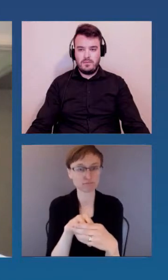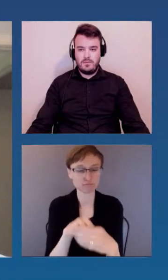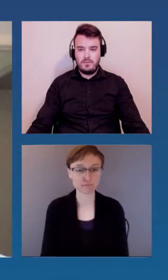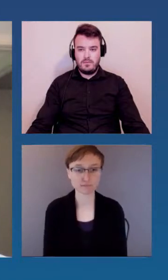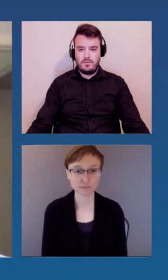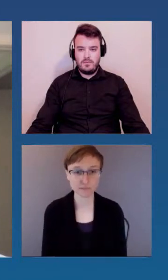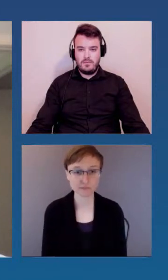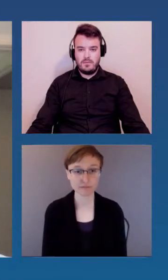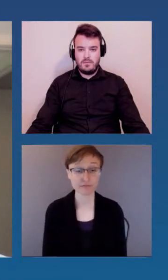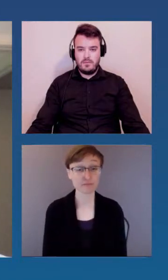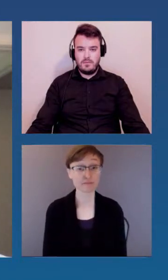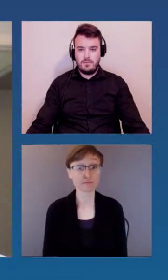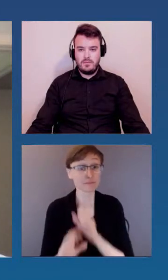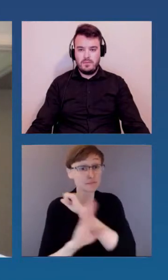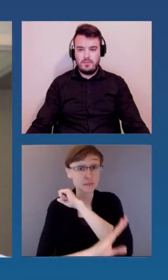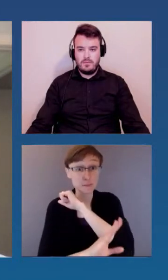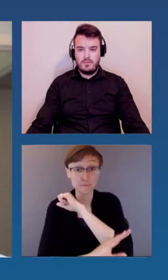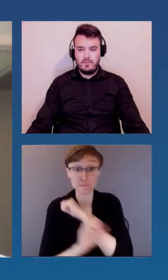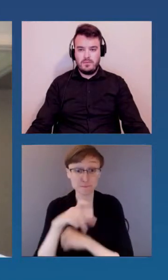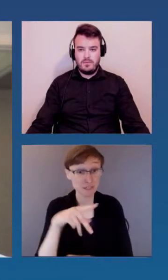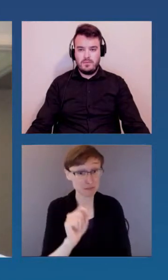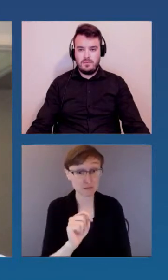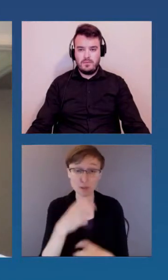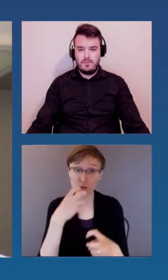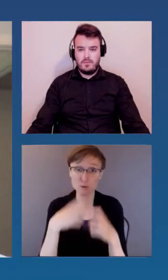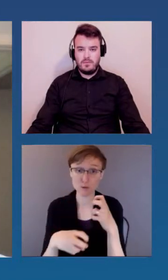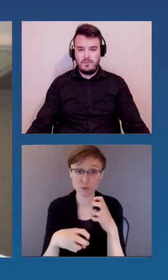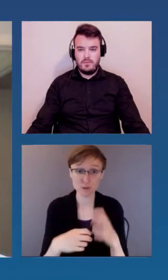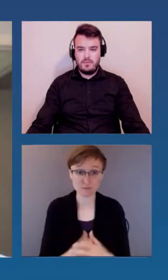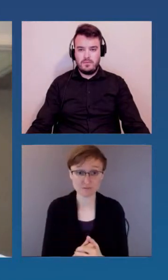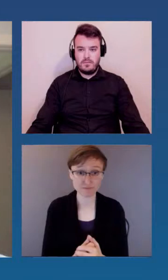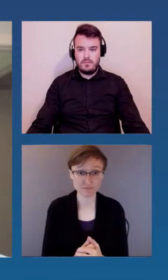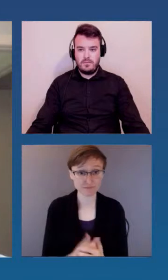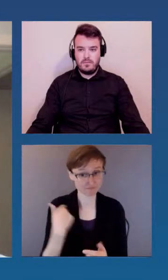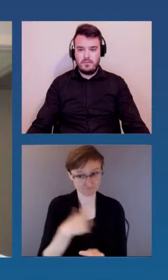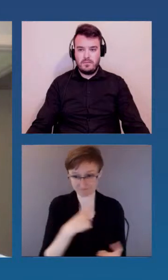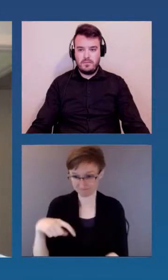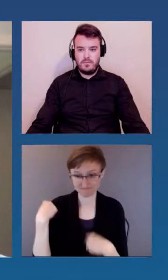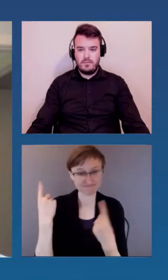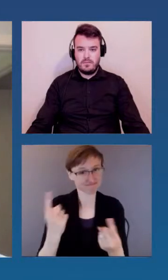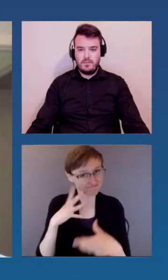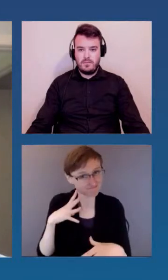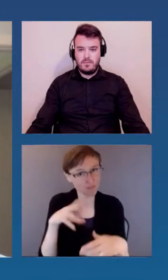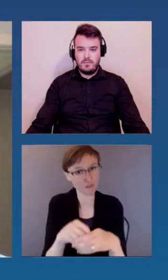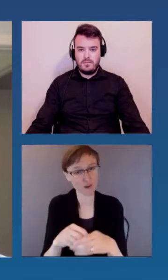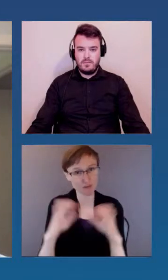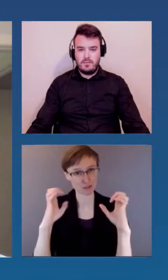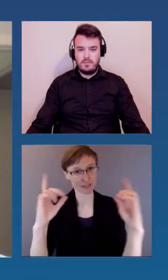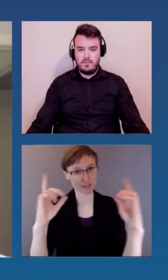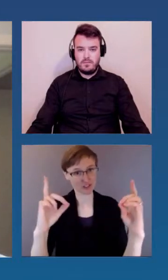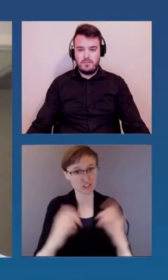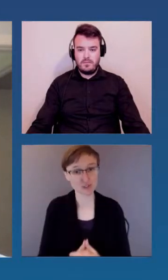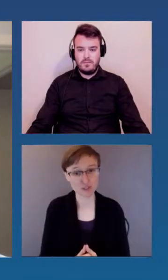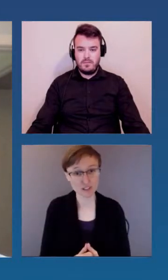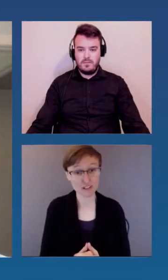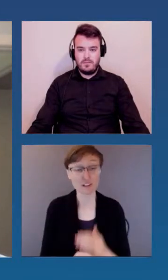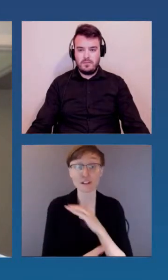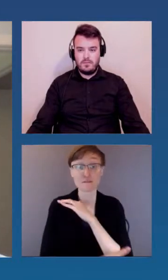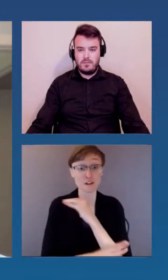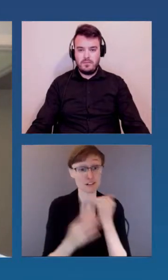our students, staff, and faculty, those at Carleton and those at the other institutions. They've kept going